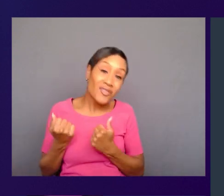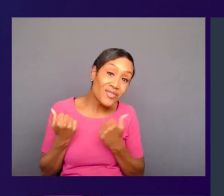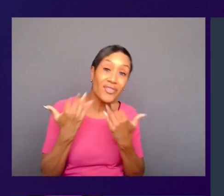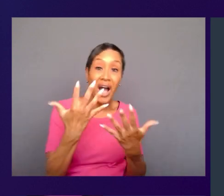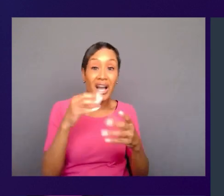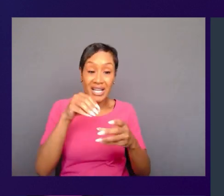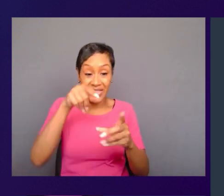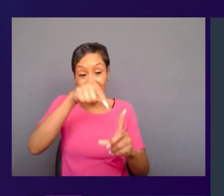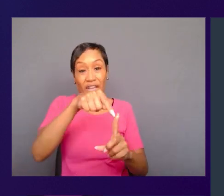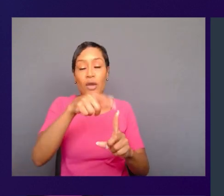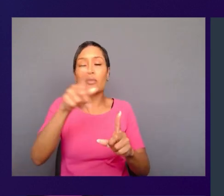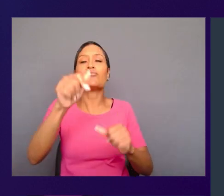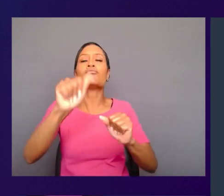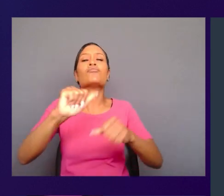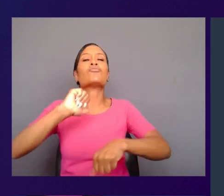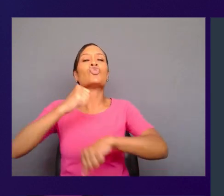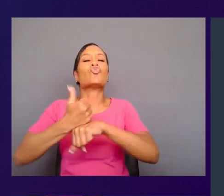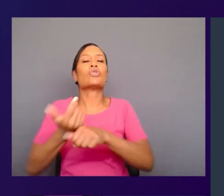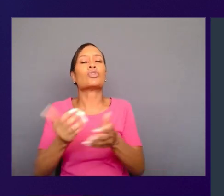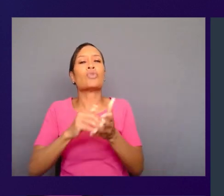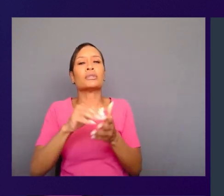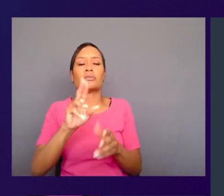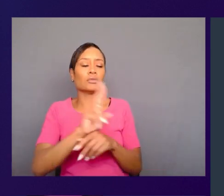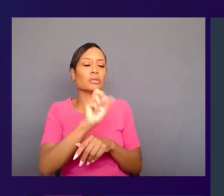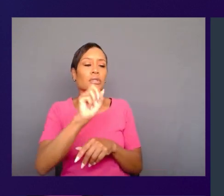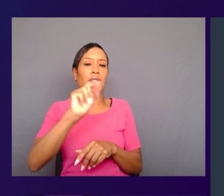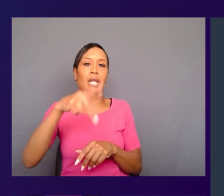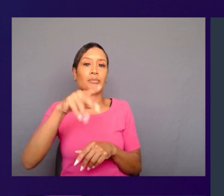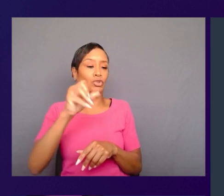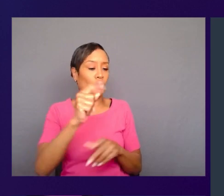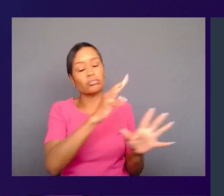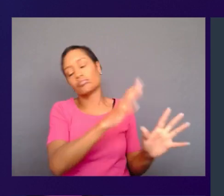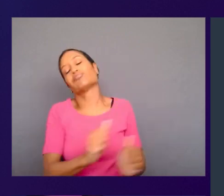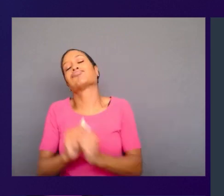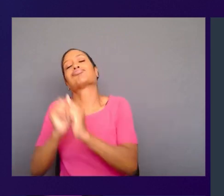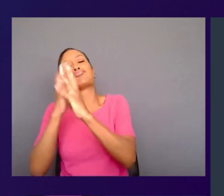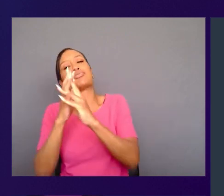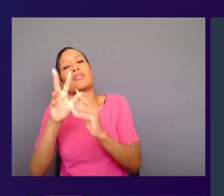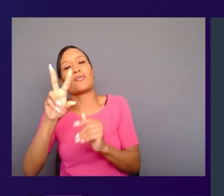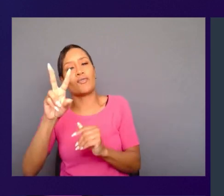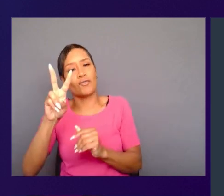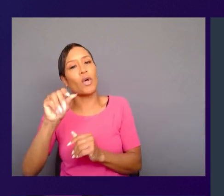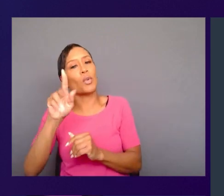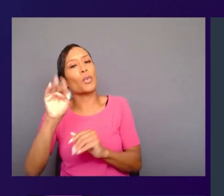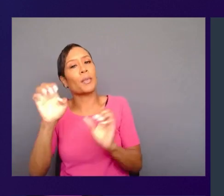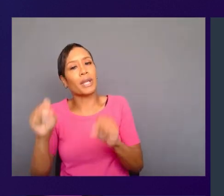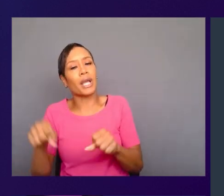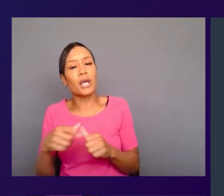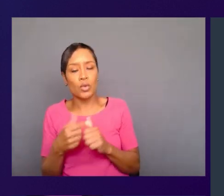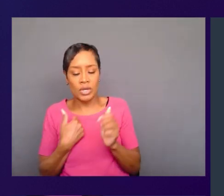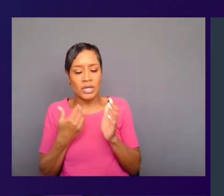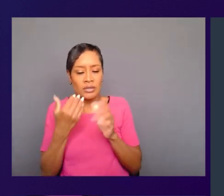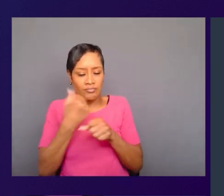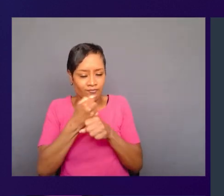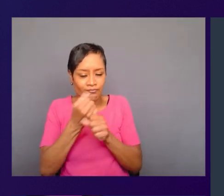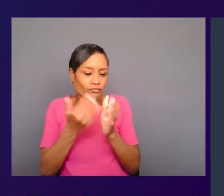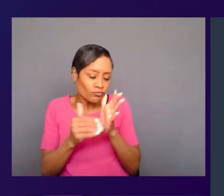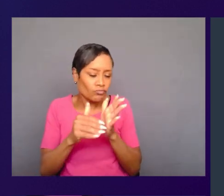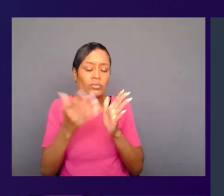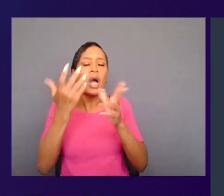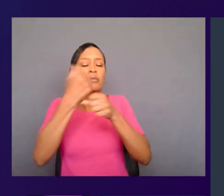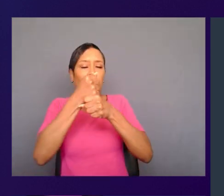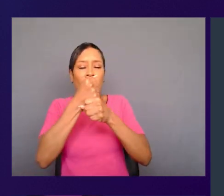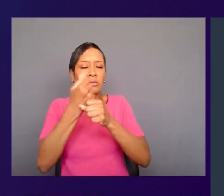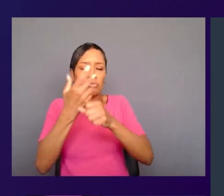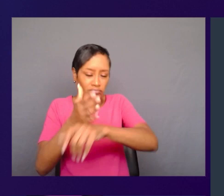you can still recreate your volume from a snapshot. So we've definitely spent a lot of time iterating and improving on the service to take care of the